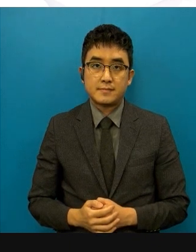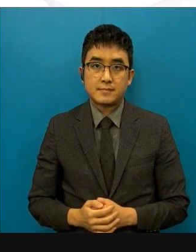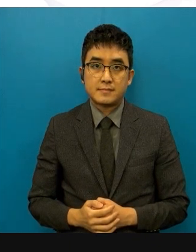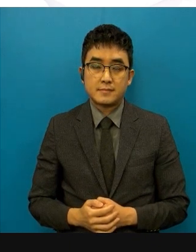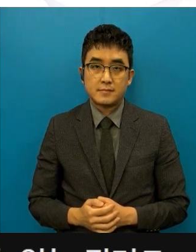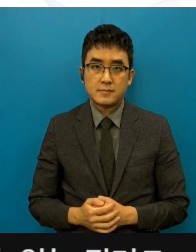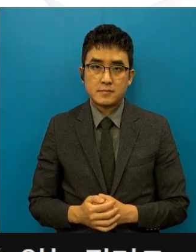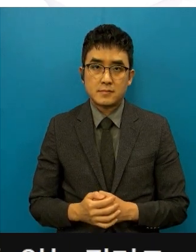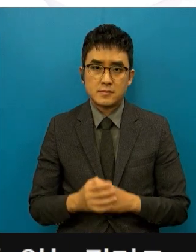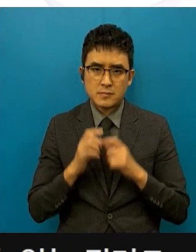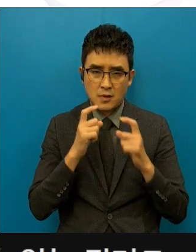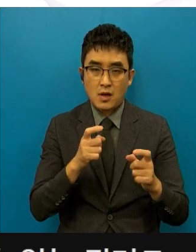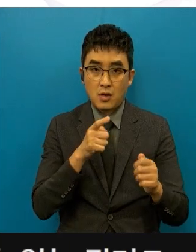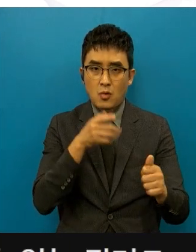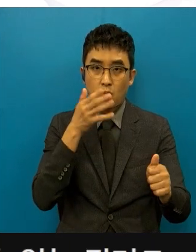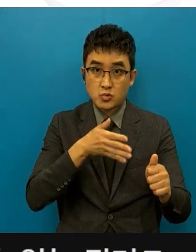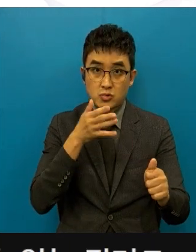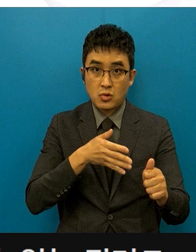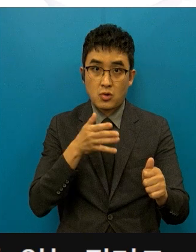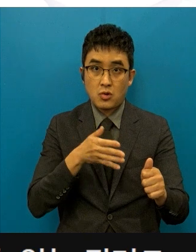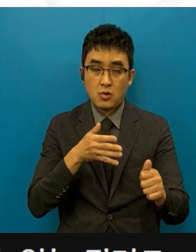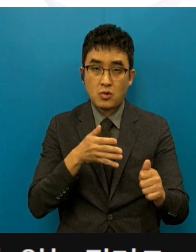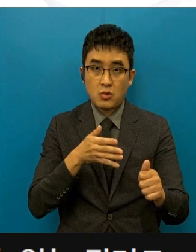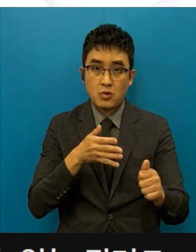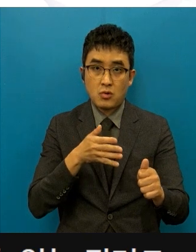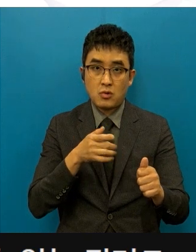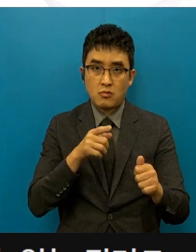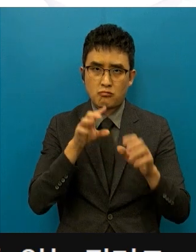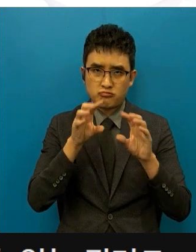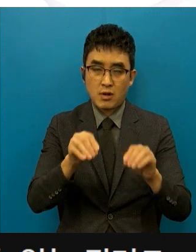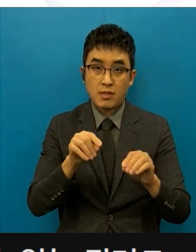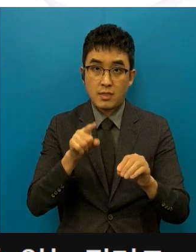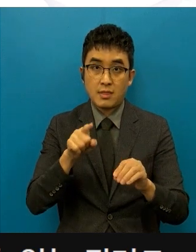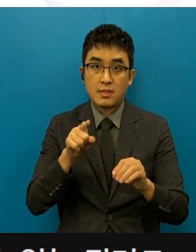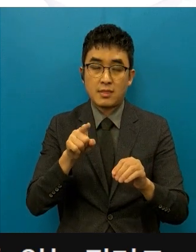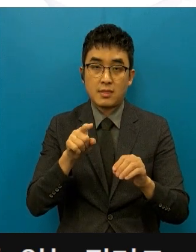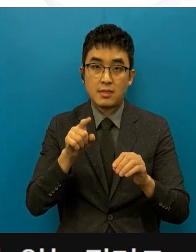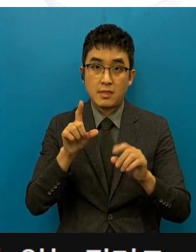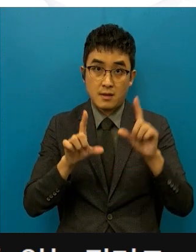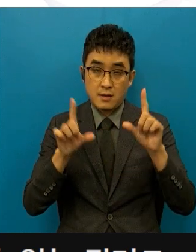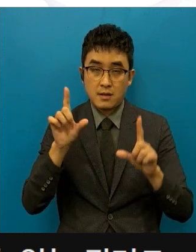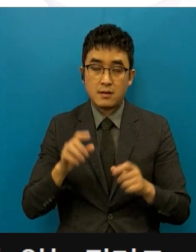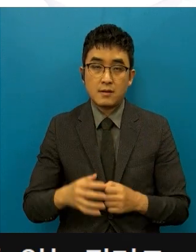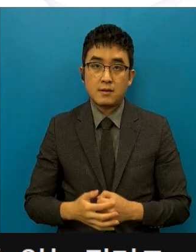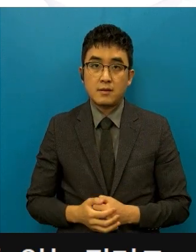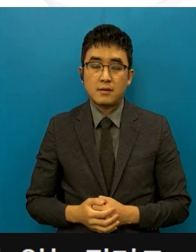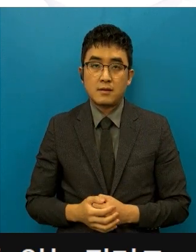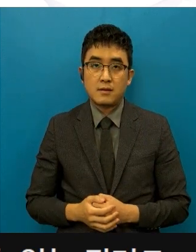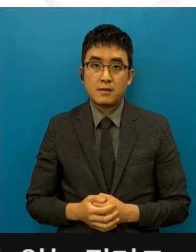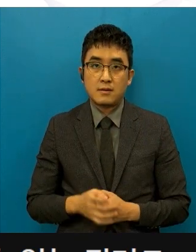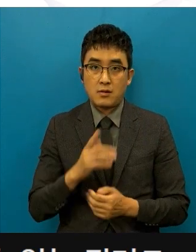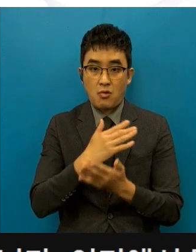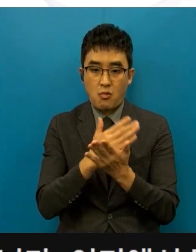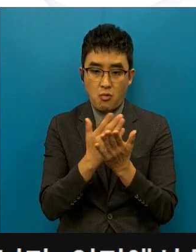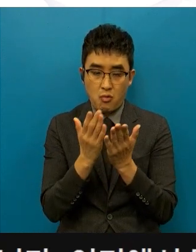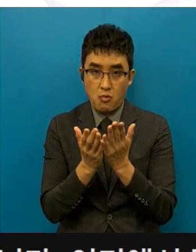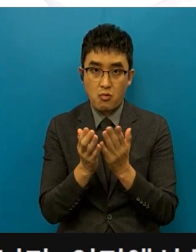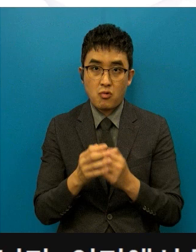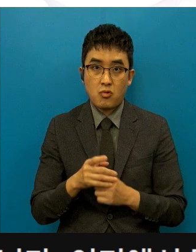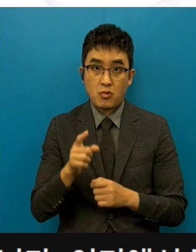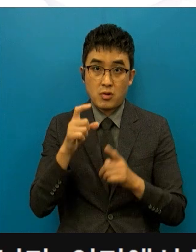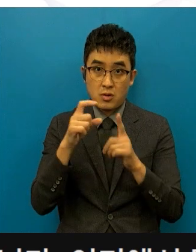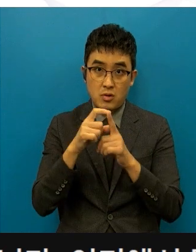define euthanasia as is the act of terminating the life of a person upon that person's explicit and autonomous